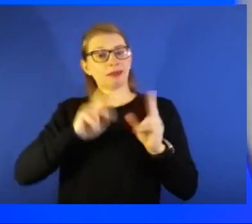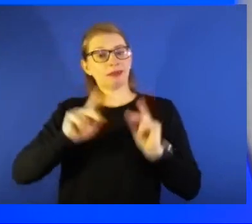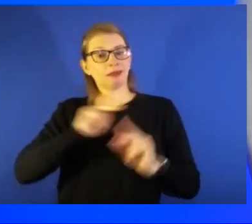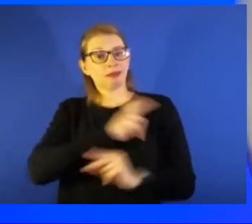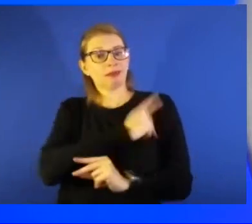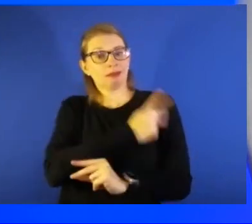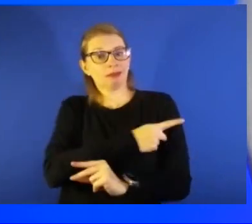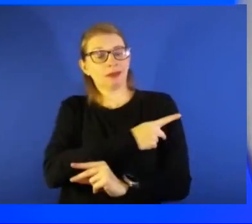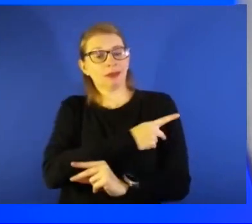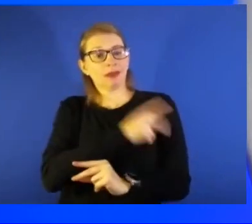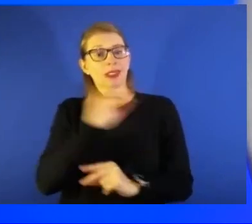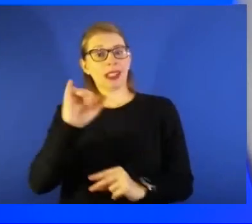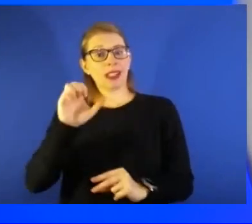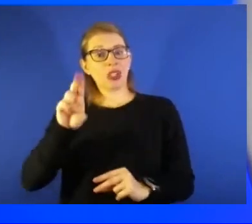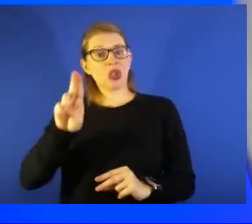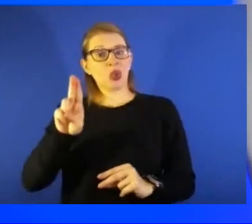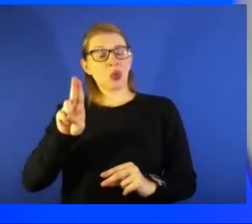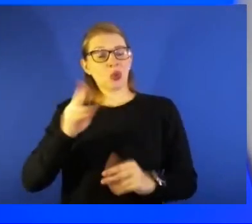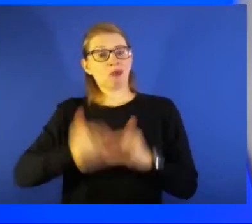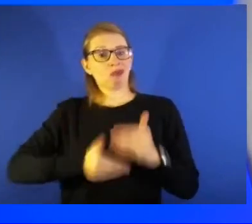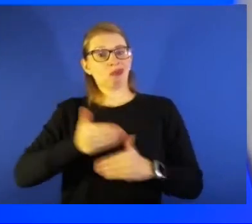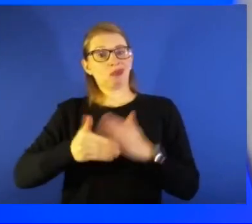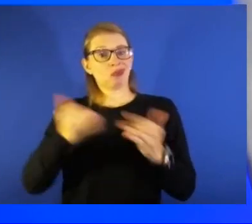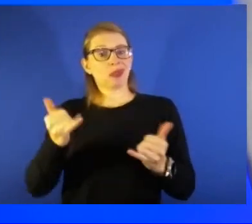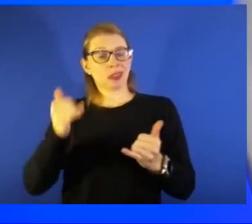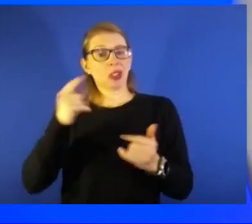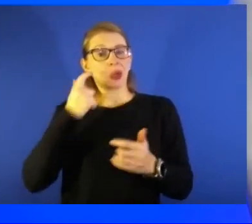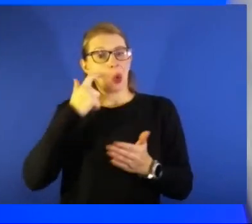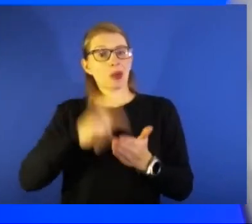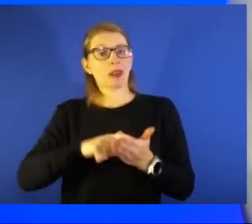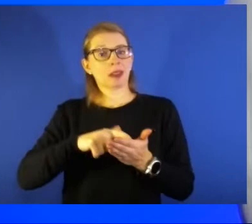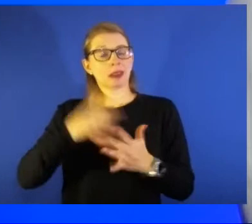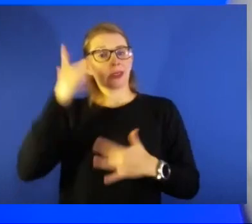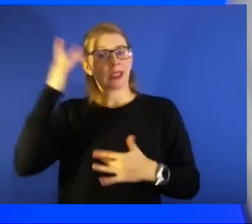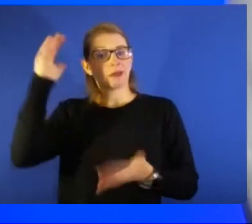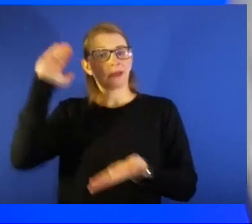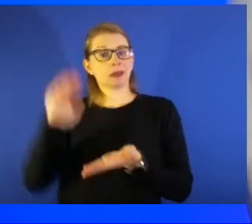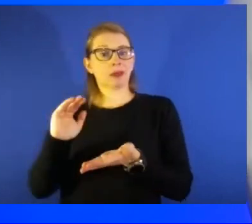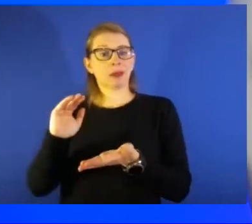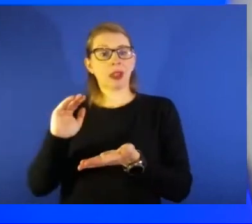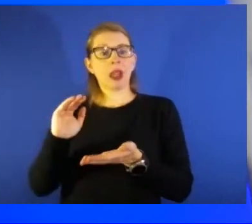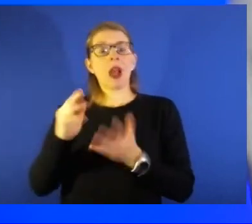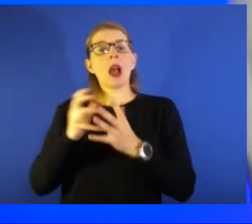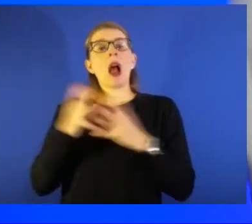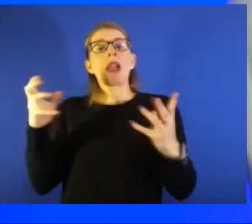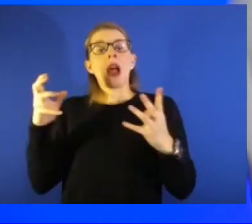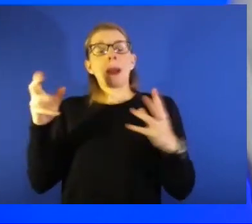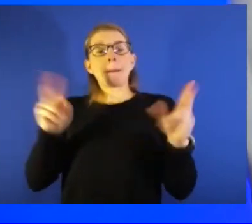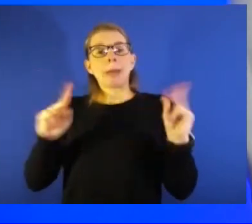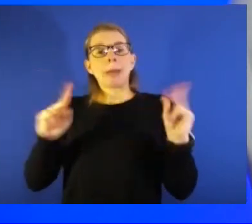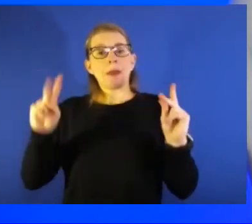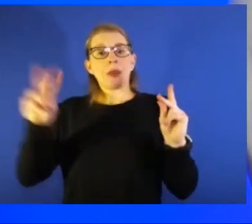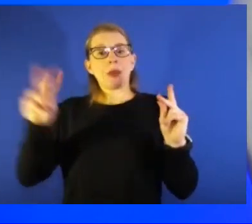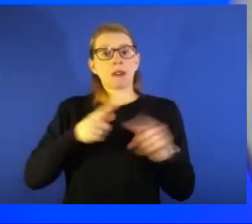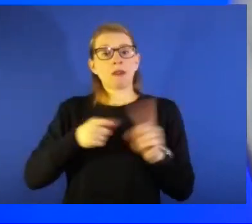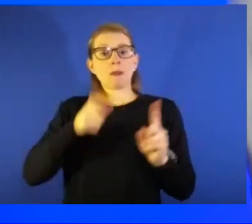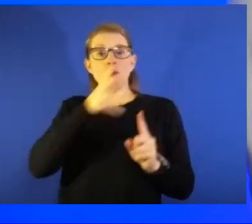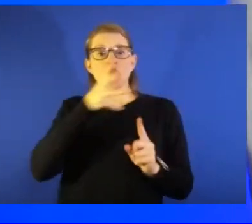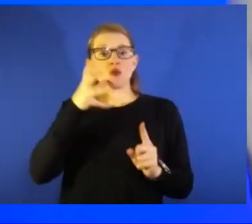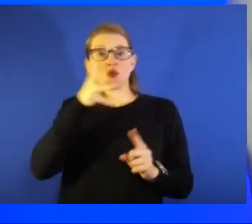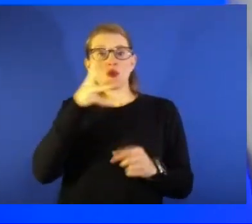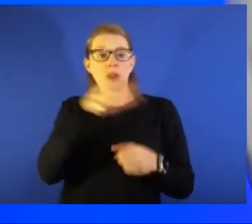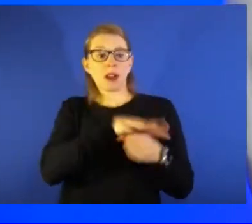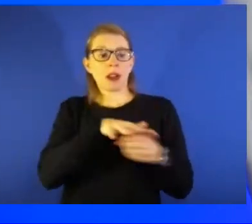now. We still do see a lot coming from rural areas. Is that the majority of people that we've seen